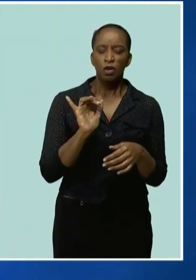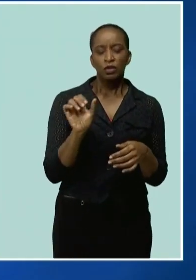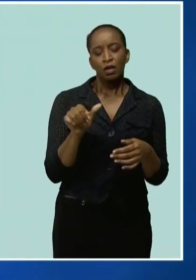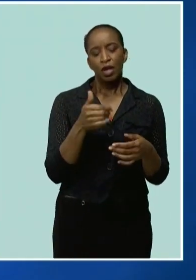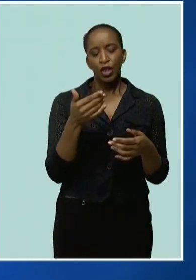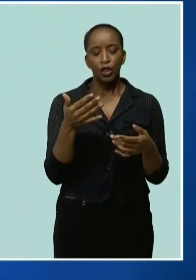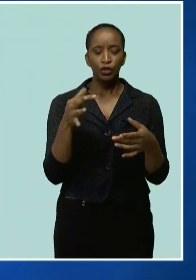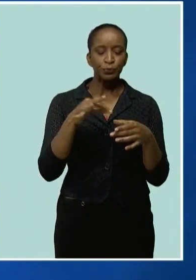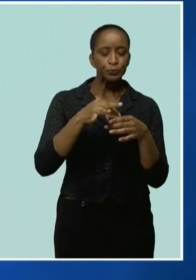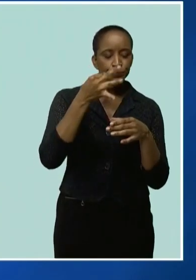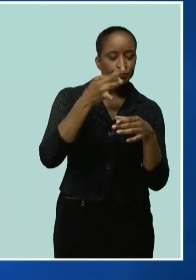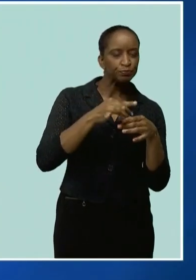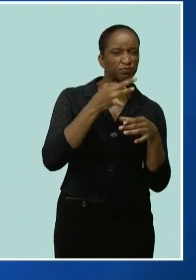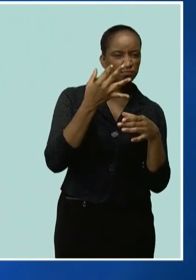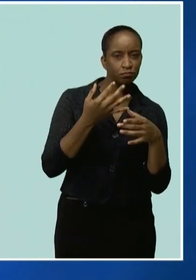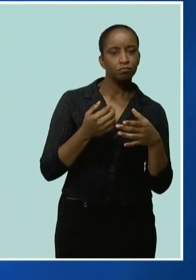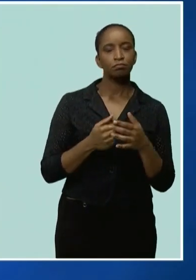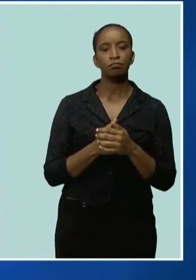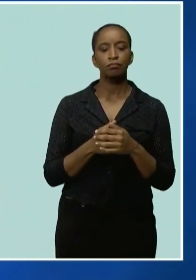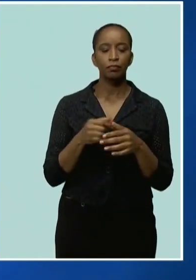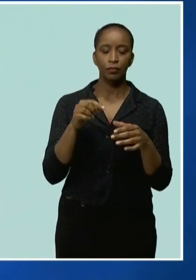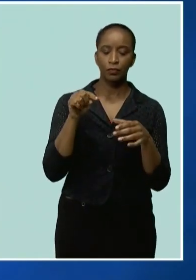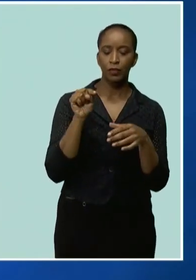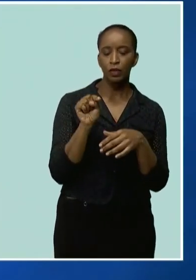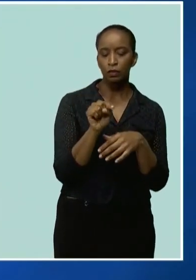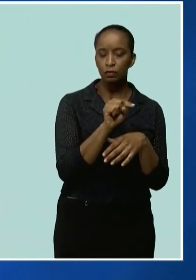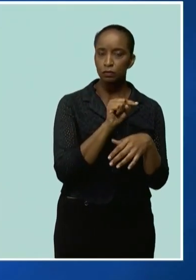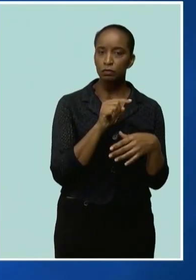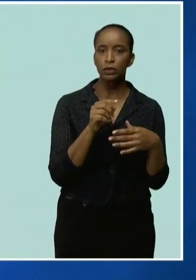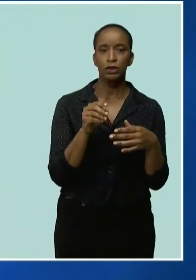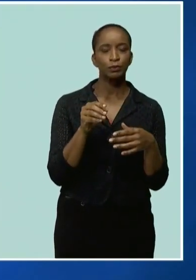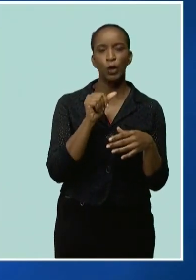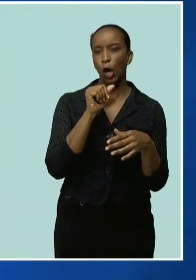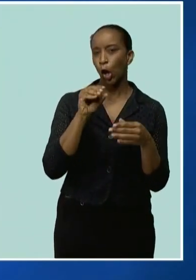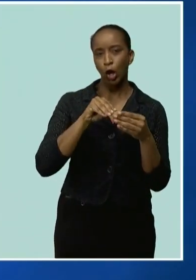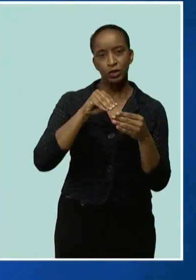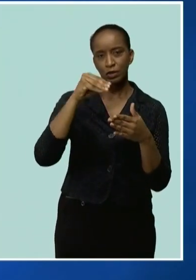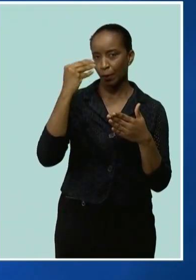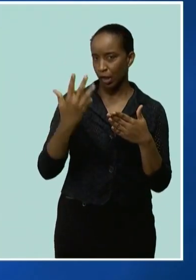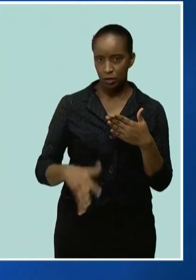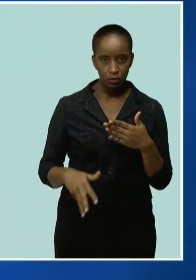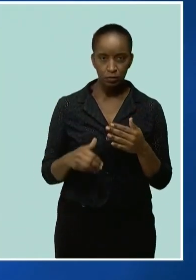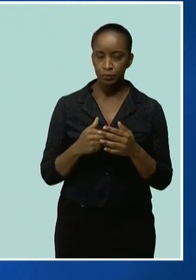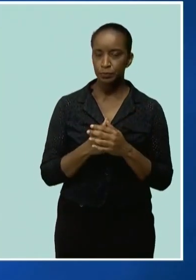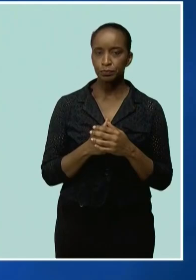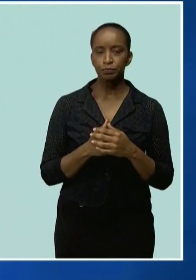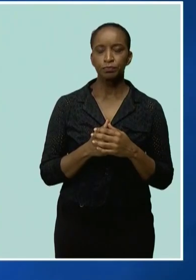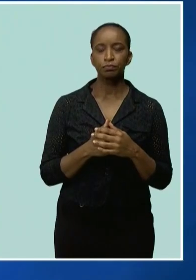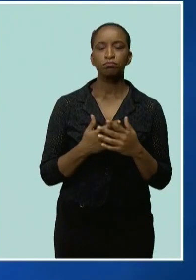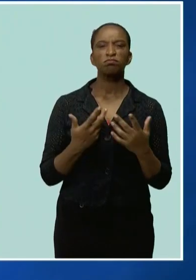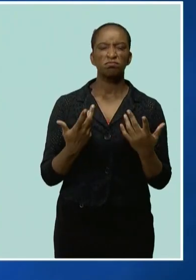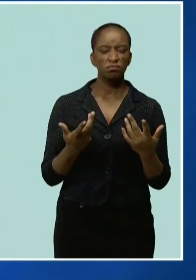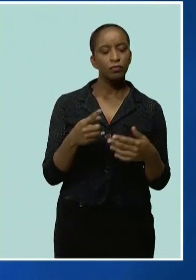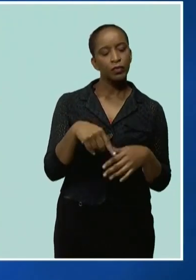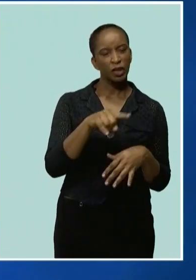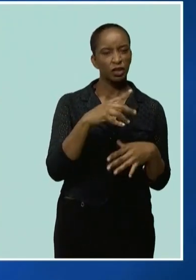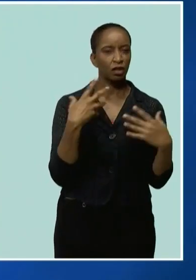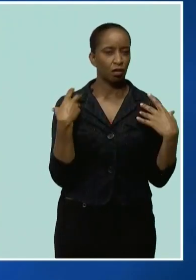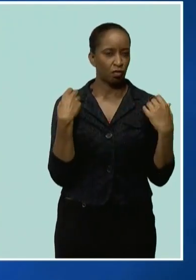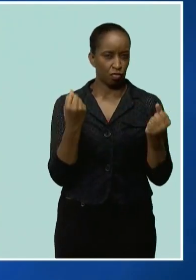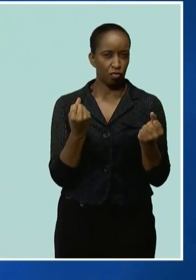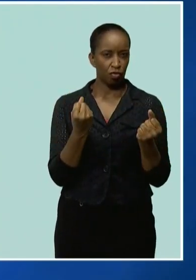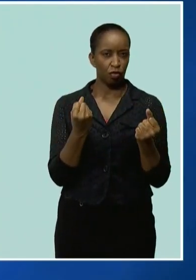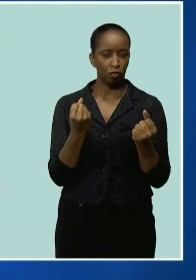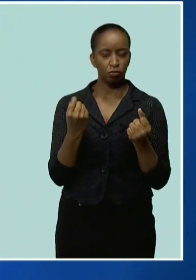well. All of these are very, very reasonable snacks. And again, they're snacks that you will find on the new alternative snack